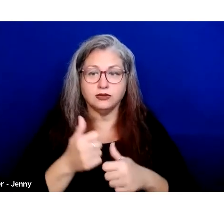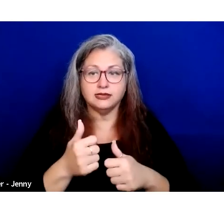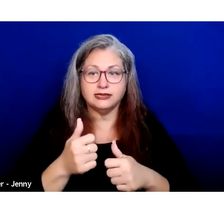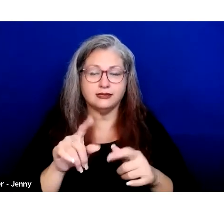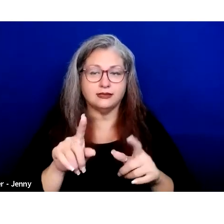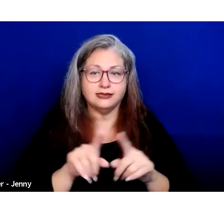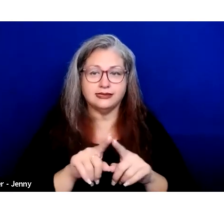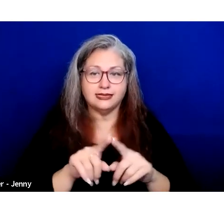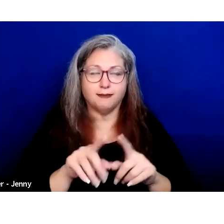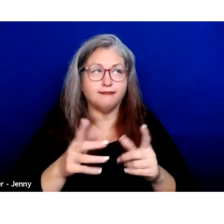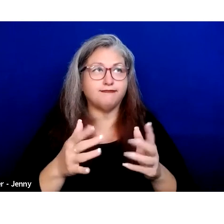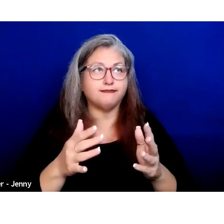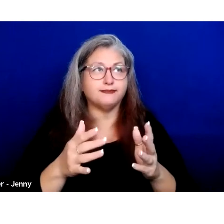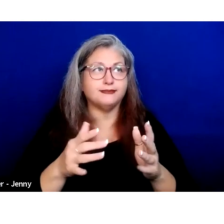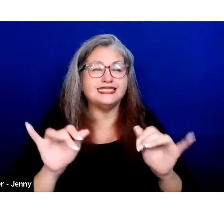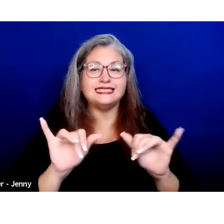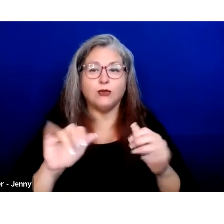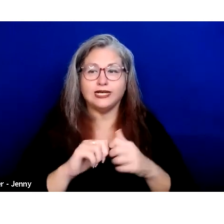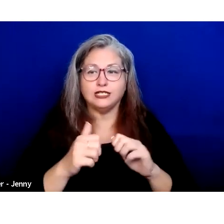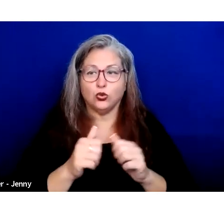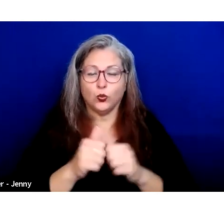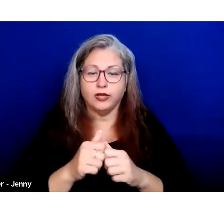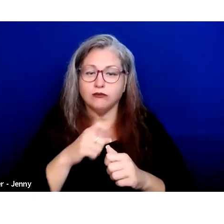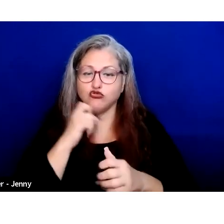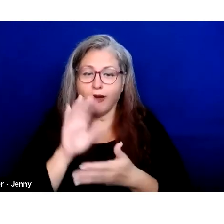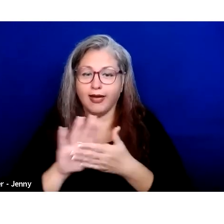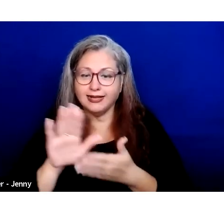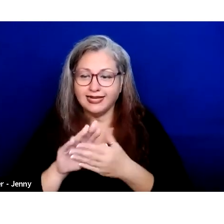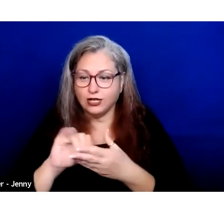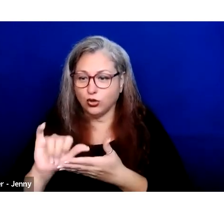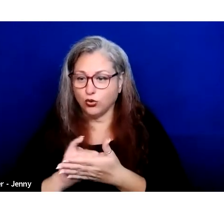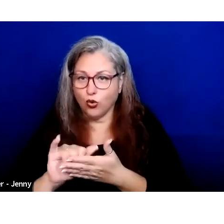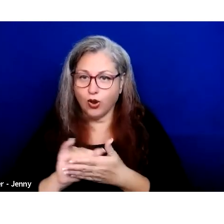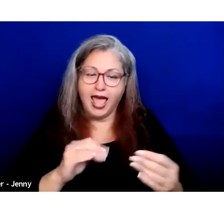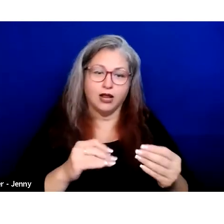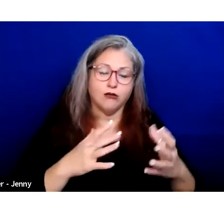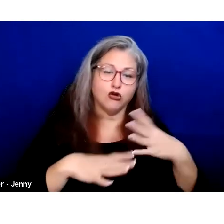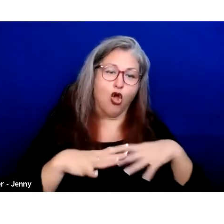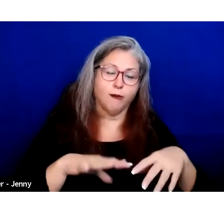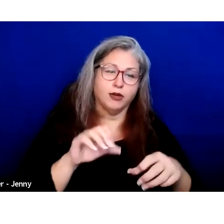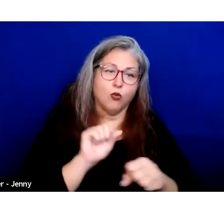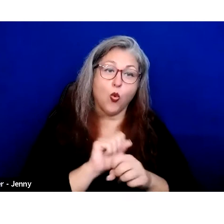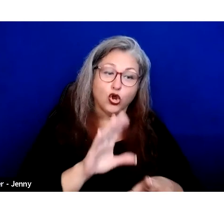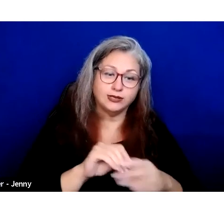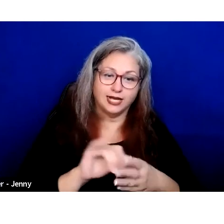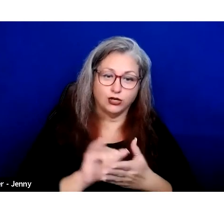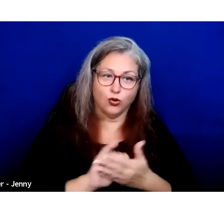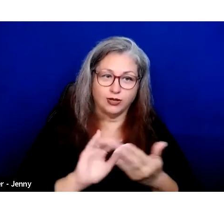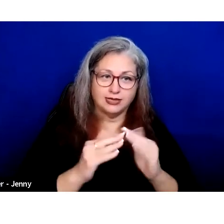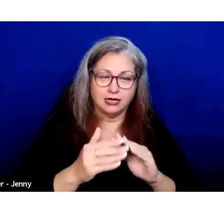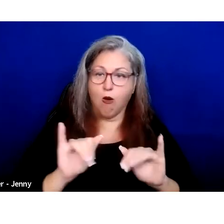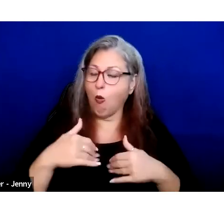same. There are similar issues between the dry cleaning industry in New York and the garment workers in New York City. Okay, I don't